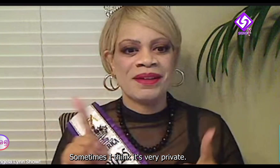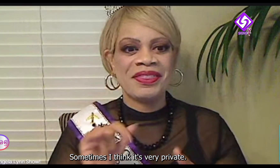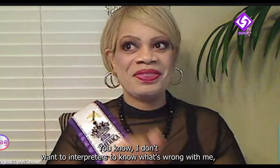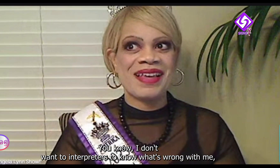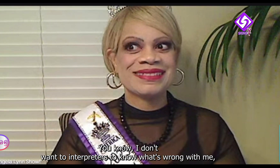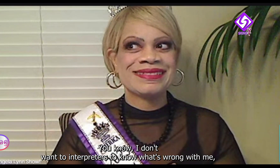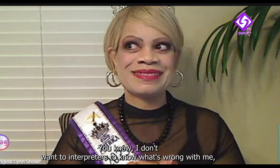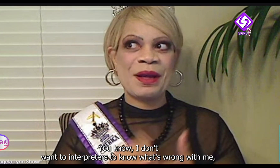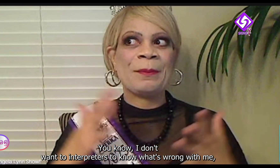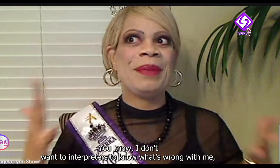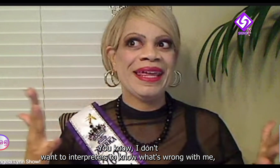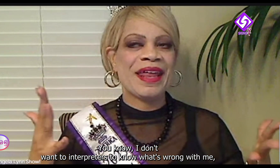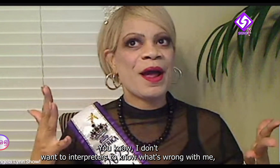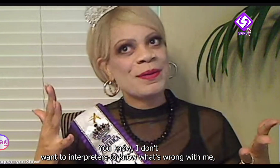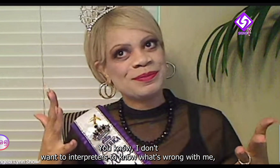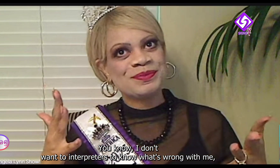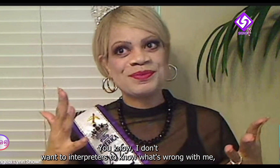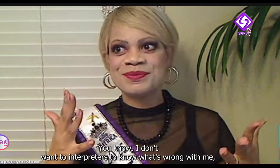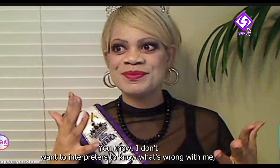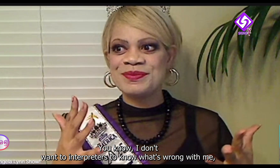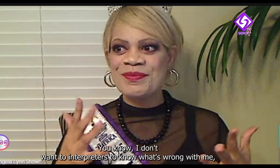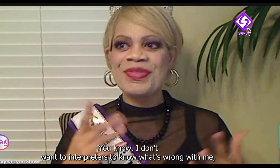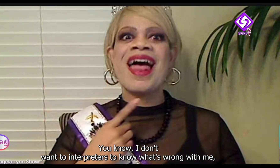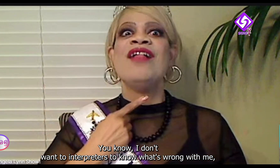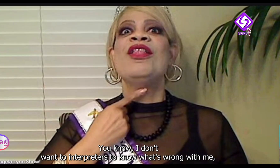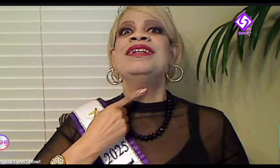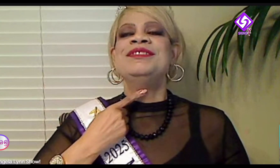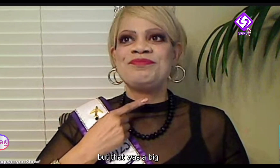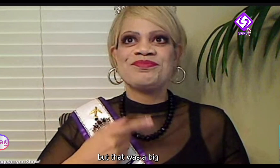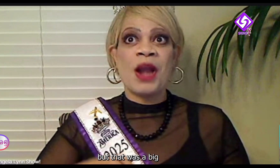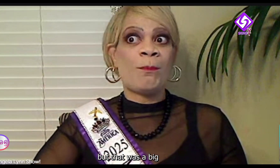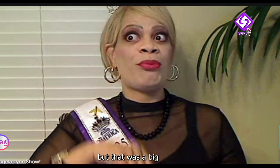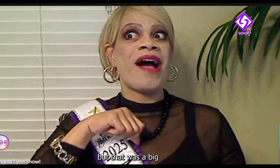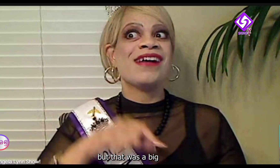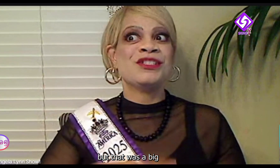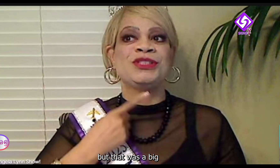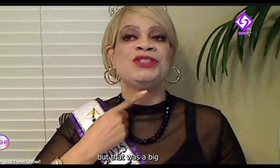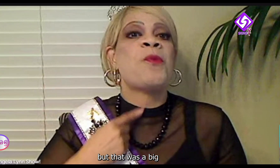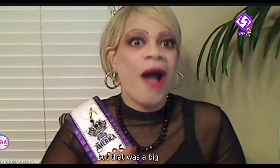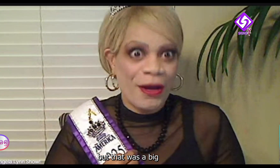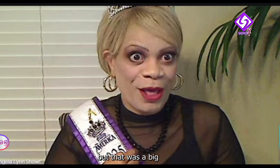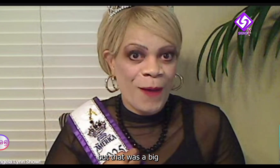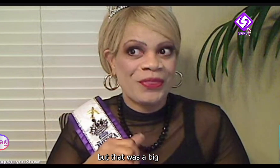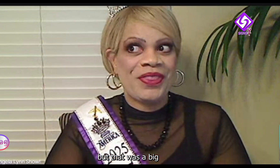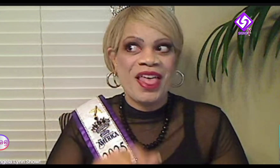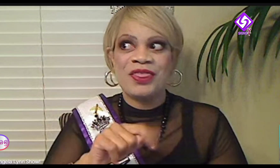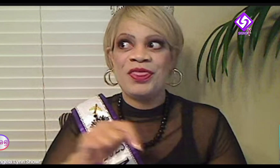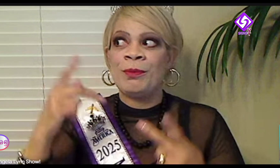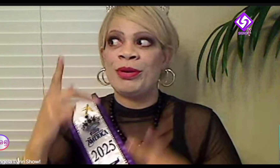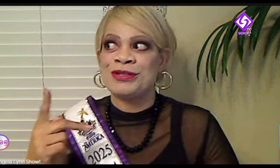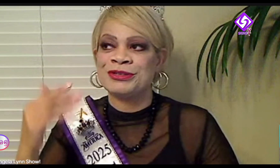very private, you know. I don't want the interpreters to know what's wrong with me, but that was a